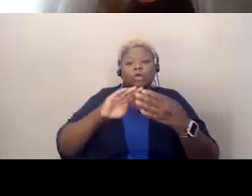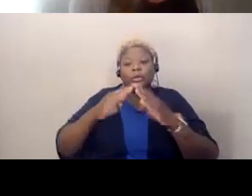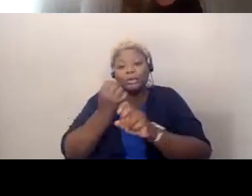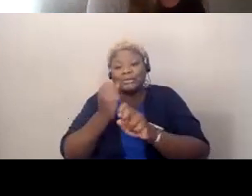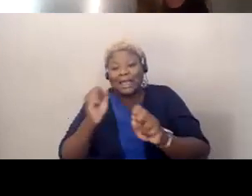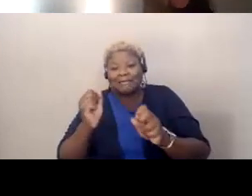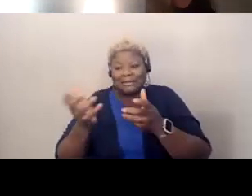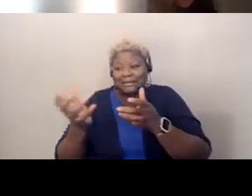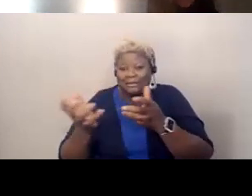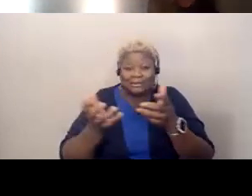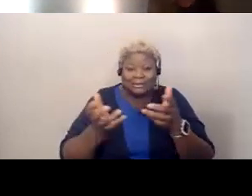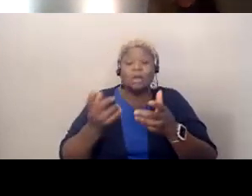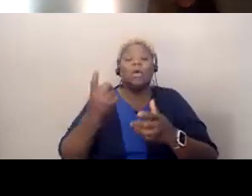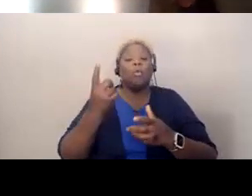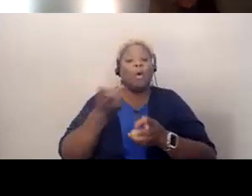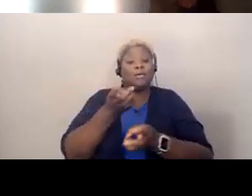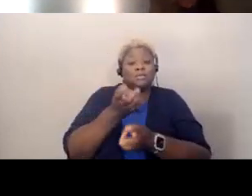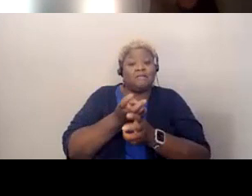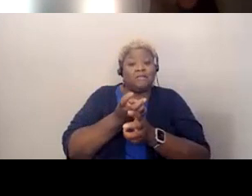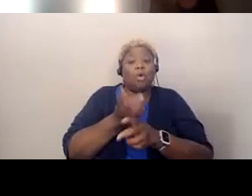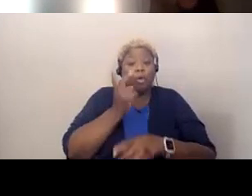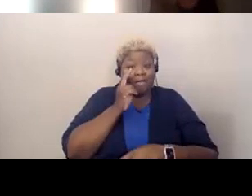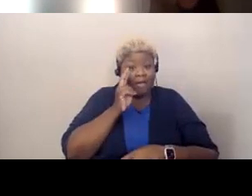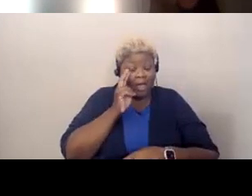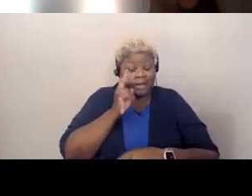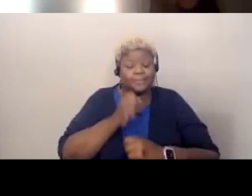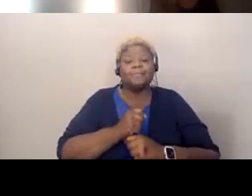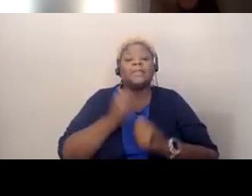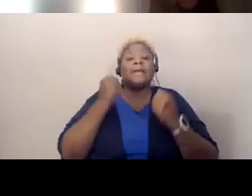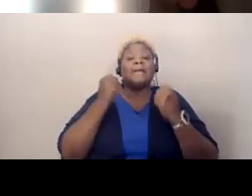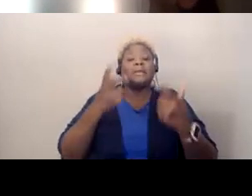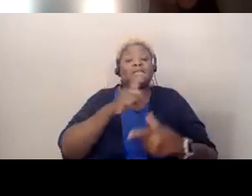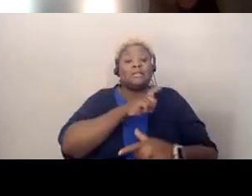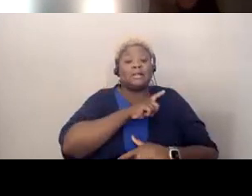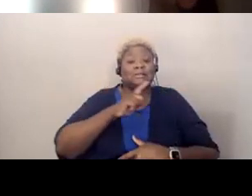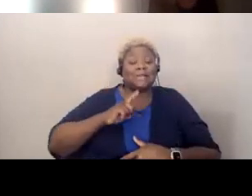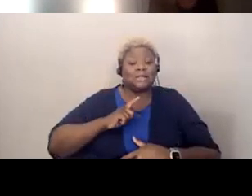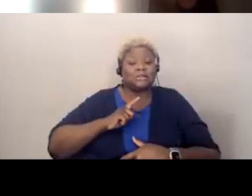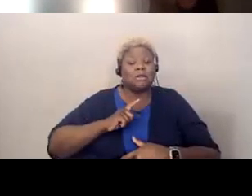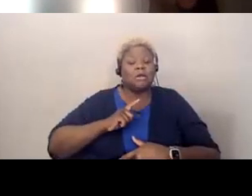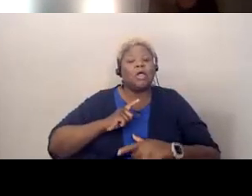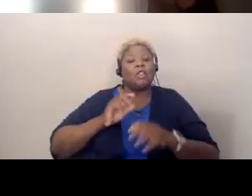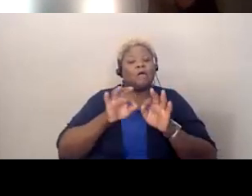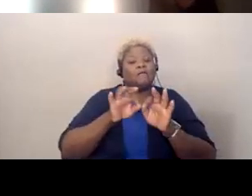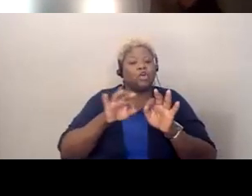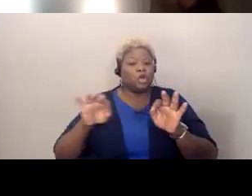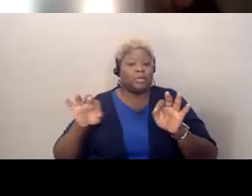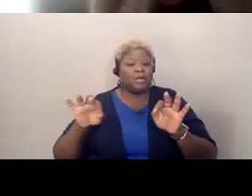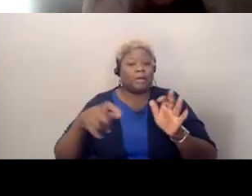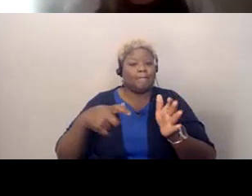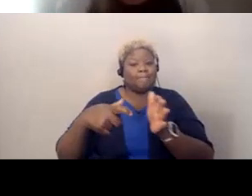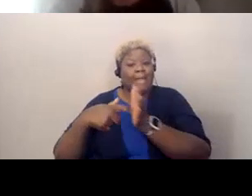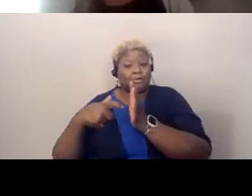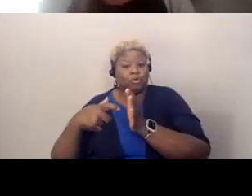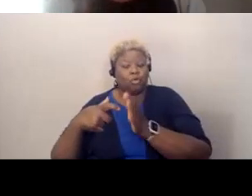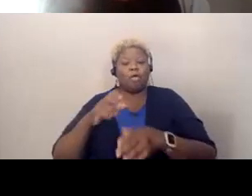safety. One of the difficulties that we find is that in many of the legislation, the verbiage around what's mandatory, what's a